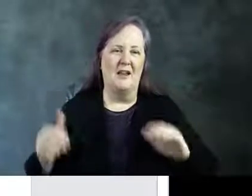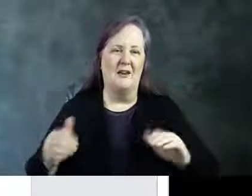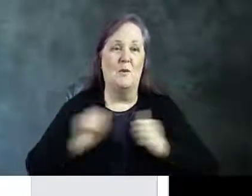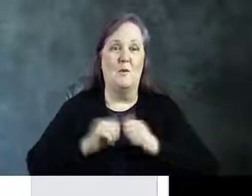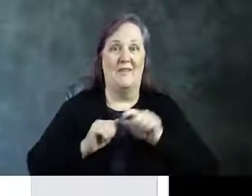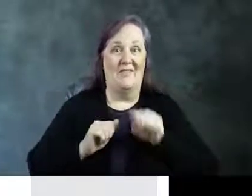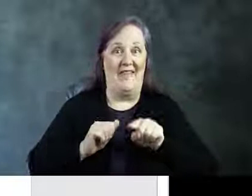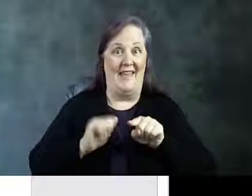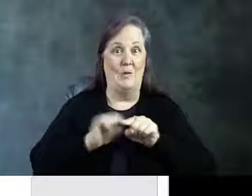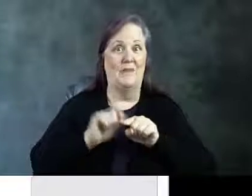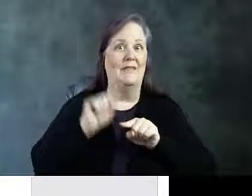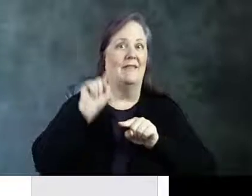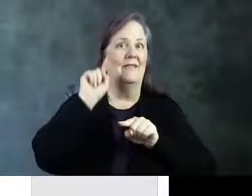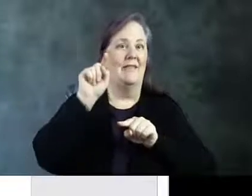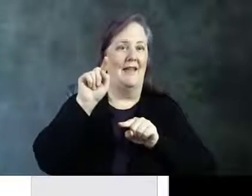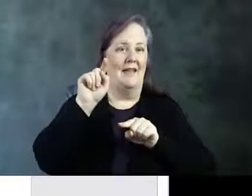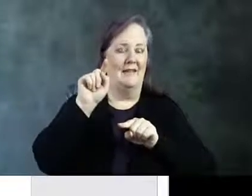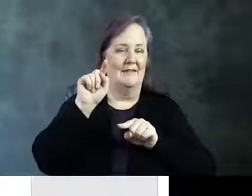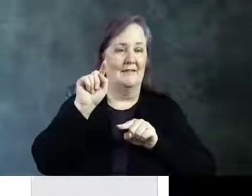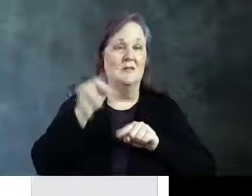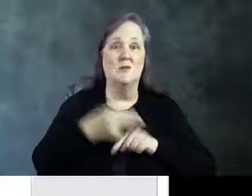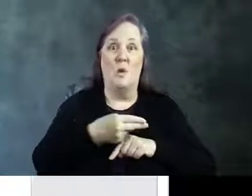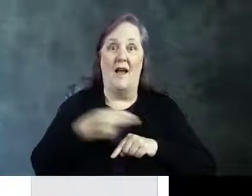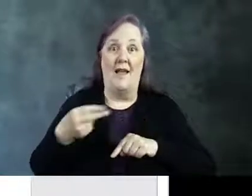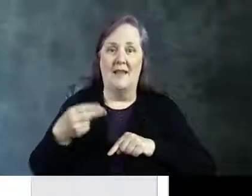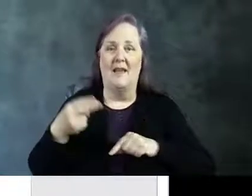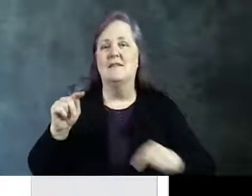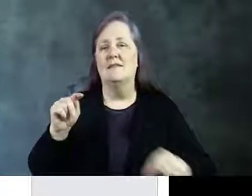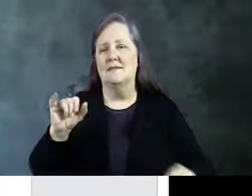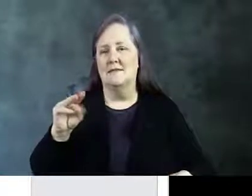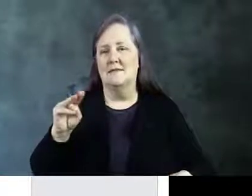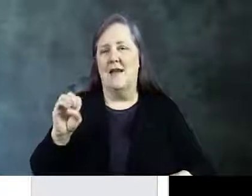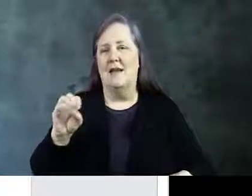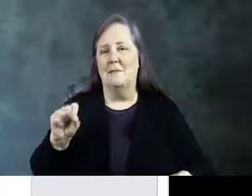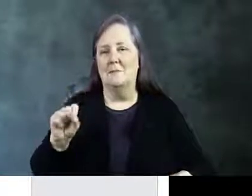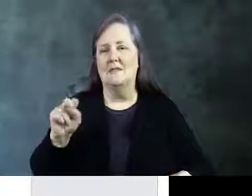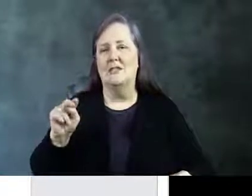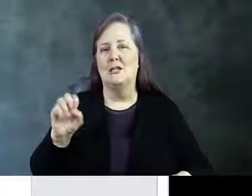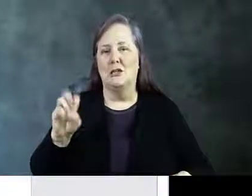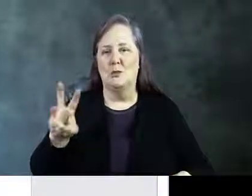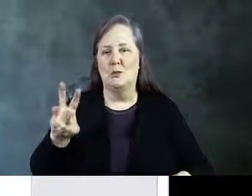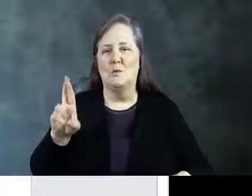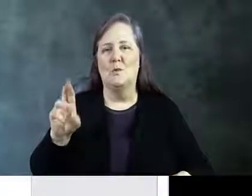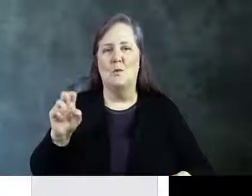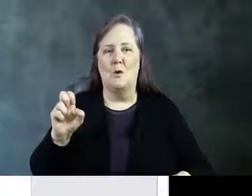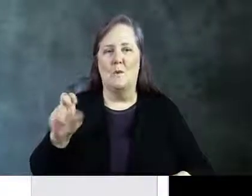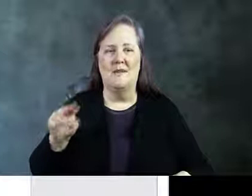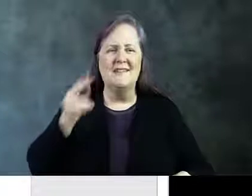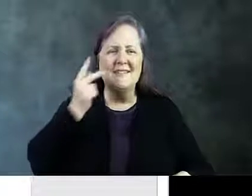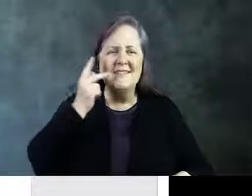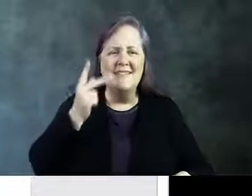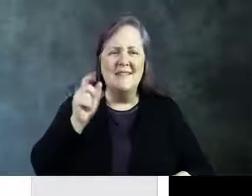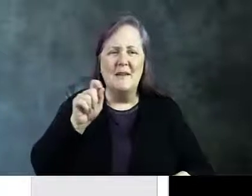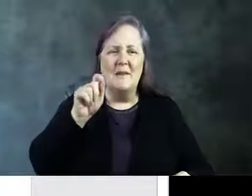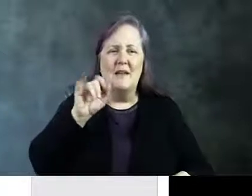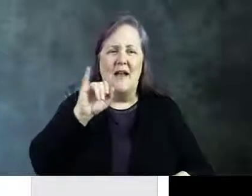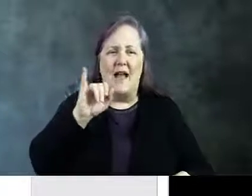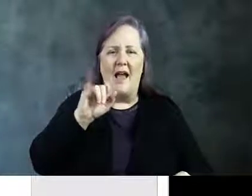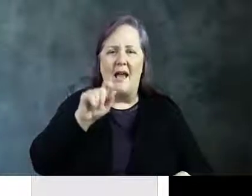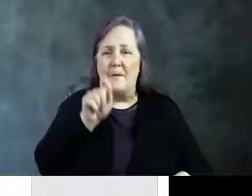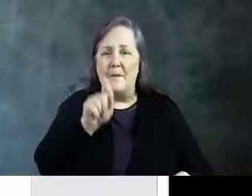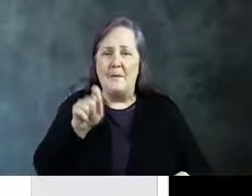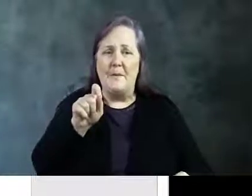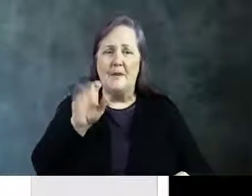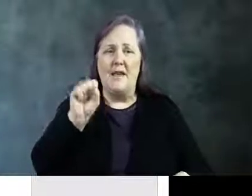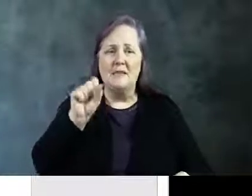above. So this font I have highlighted is Times New Roman. You'll see it has those little flourishes or tails on the end of the letter.